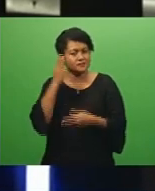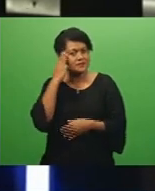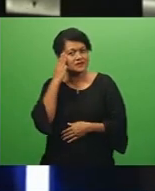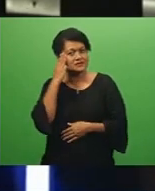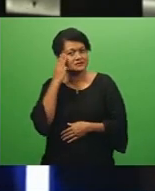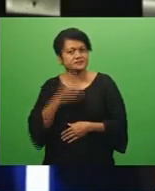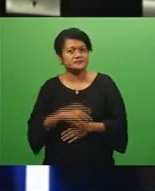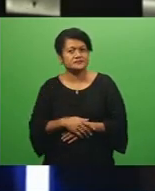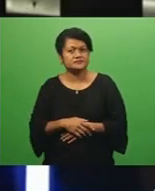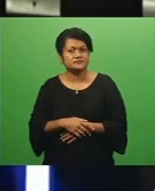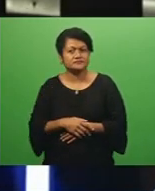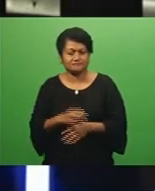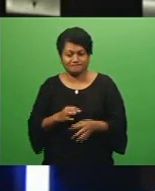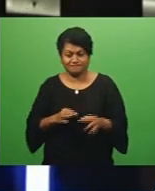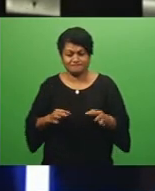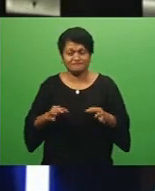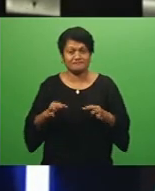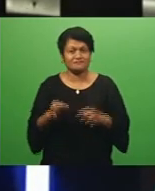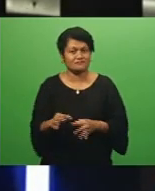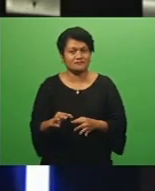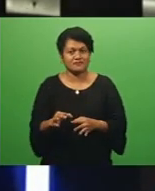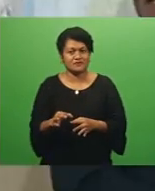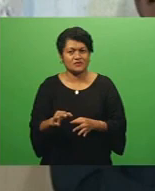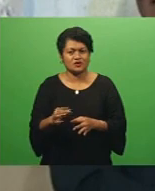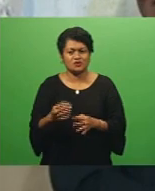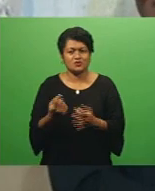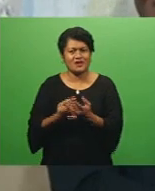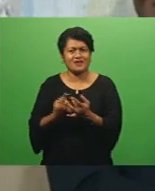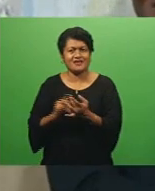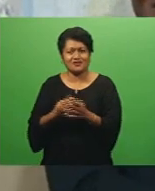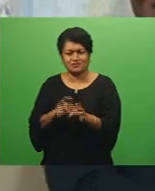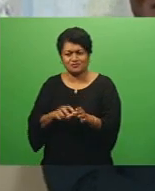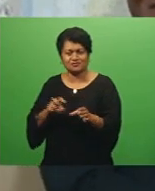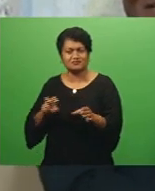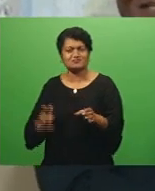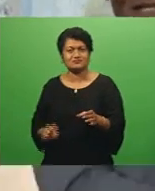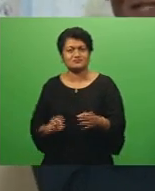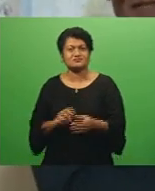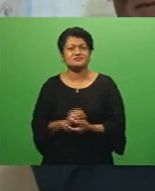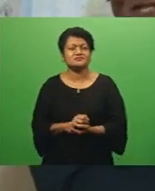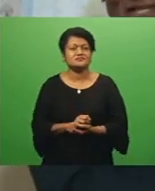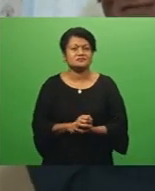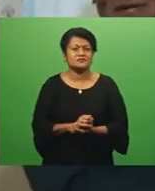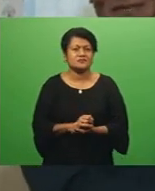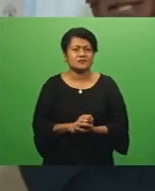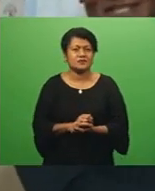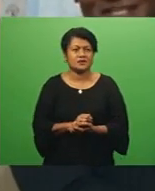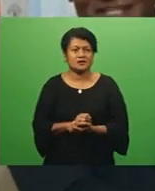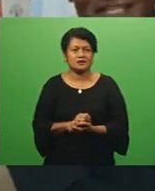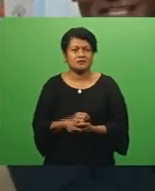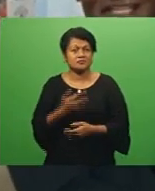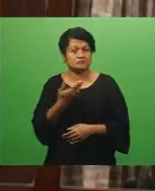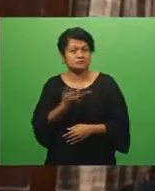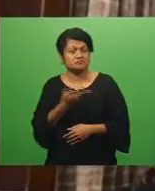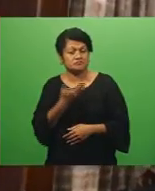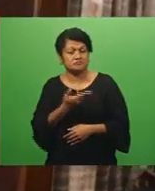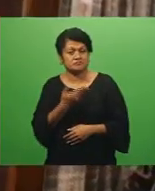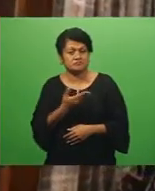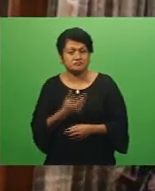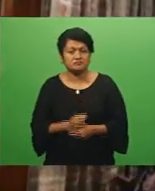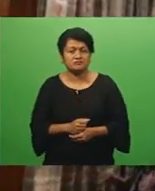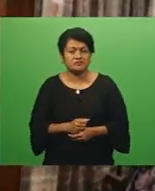an excellent replacement to Ms. Duituturanga. Mr. Nduru, as you know, has